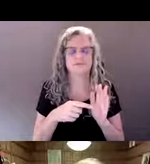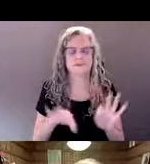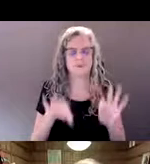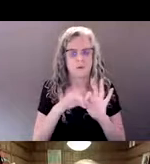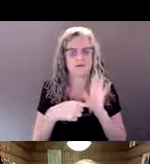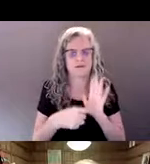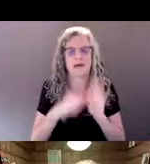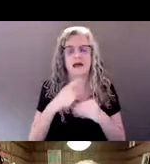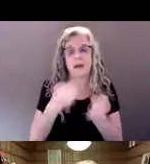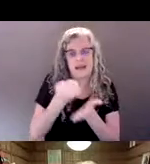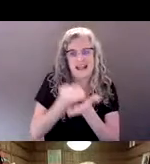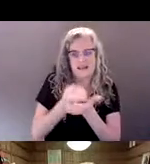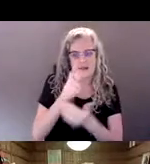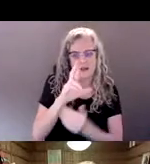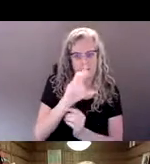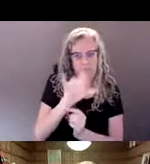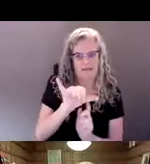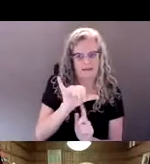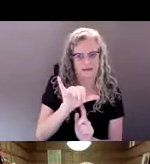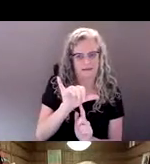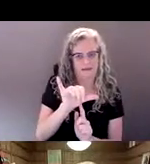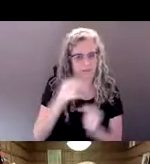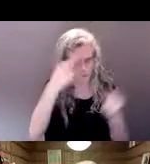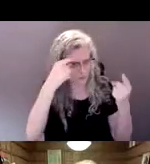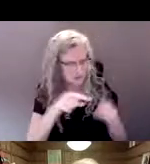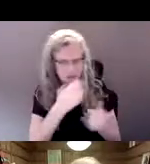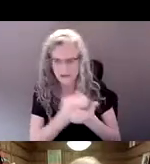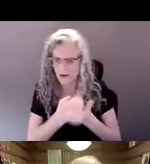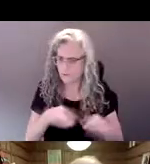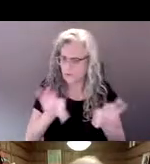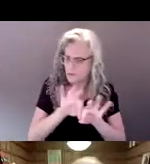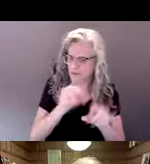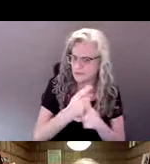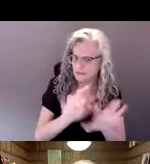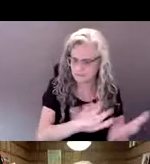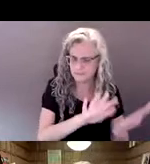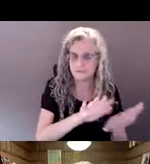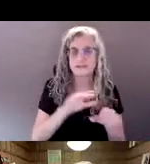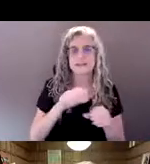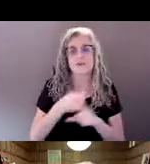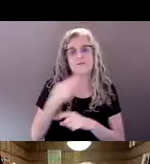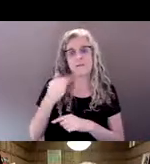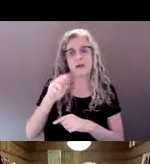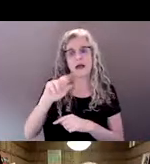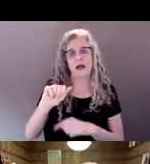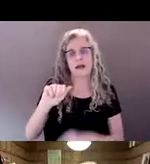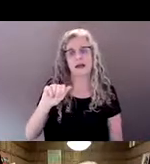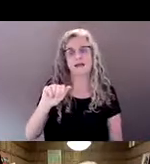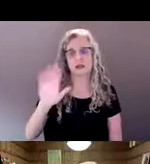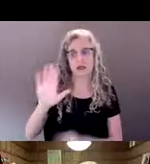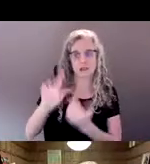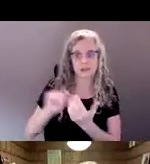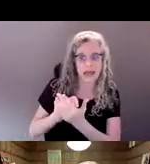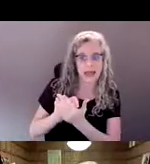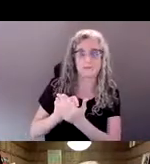thought about economic reality, since we all agree that economics is an important issue in Hannah Arendt's age and work, as well as